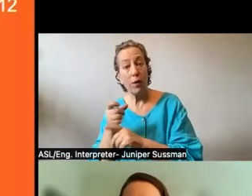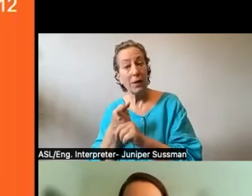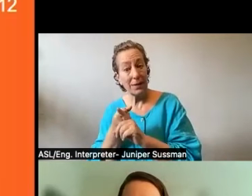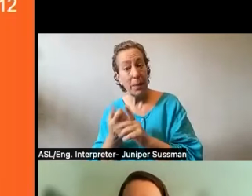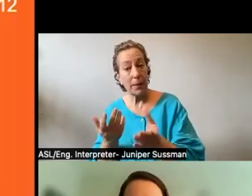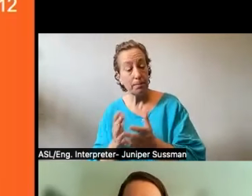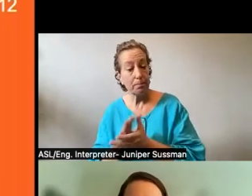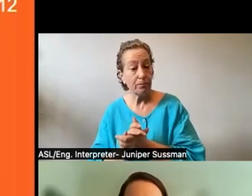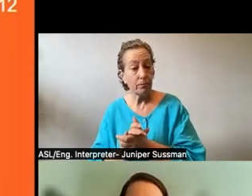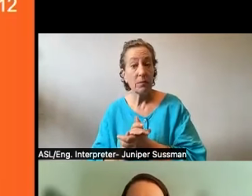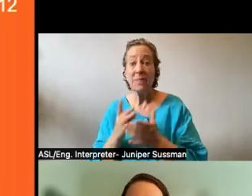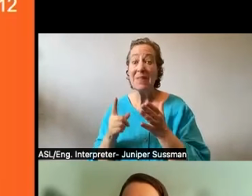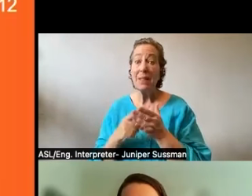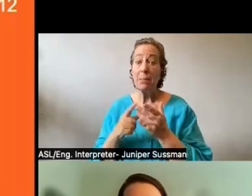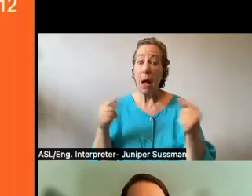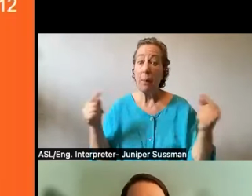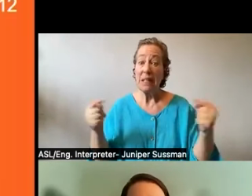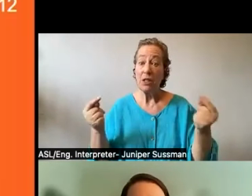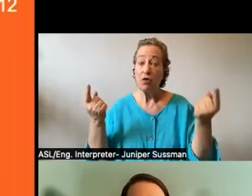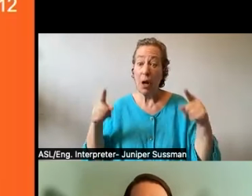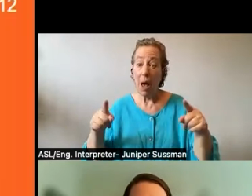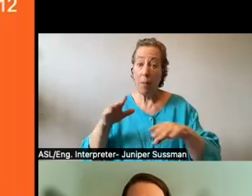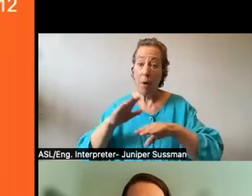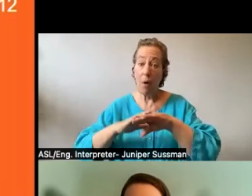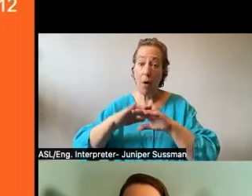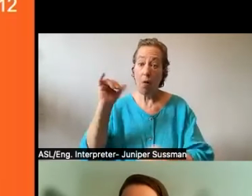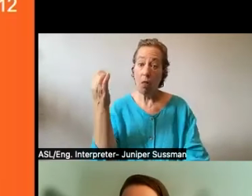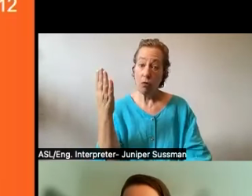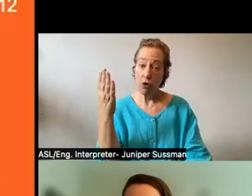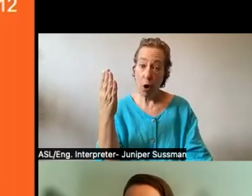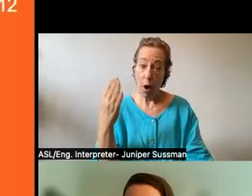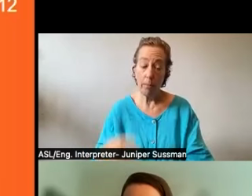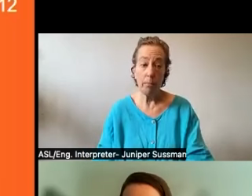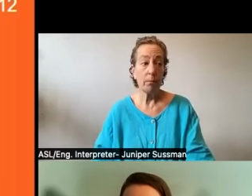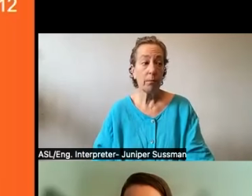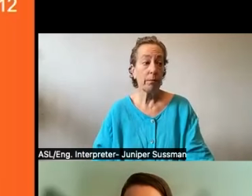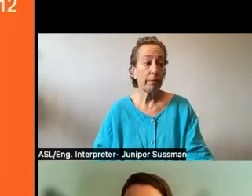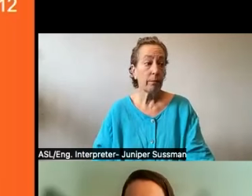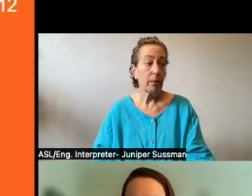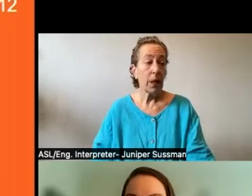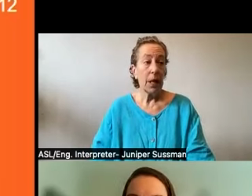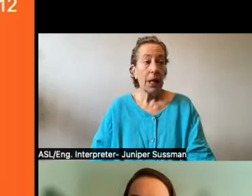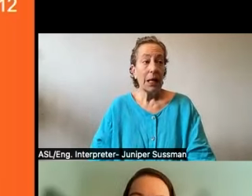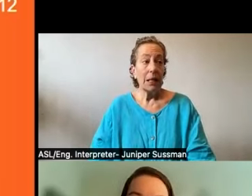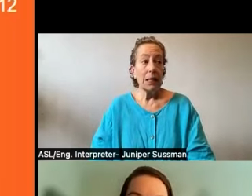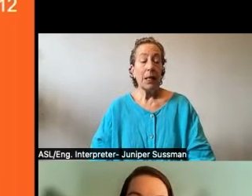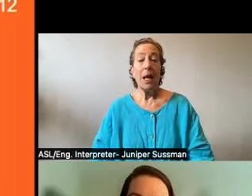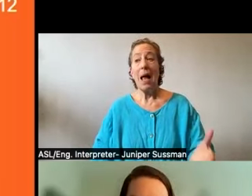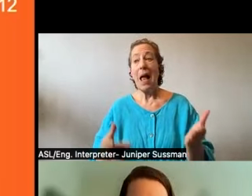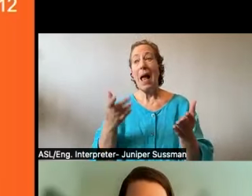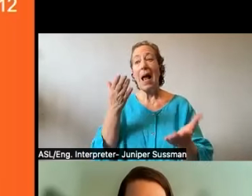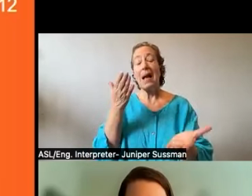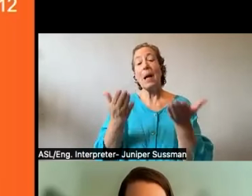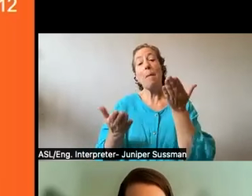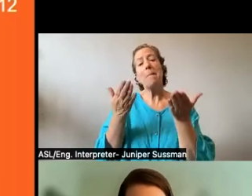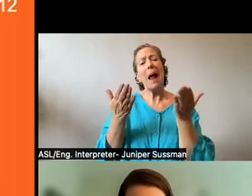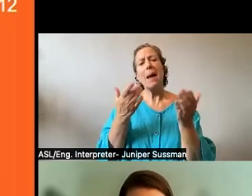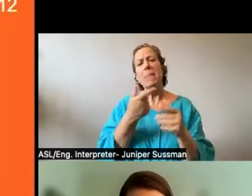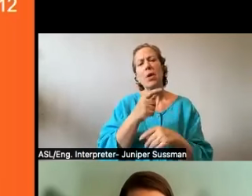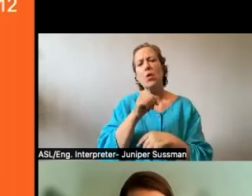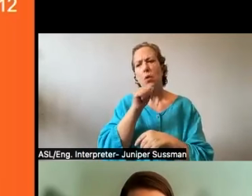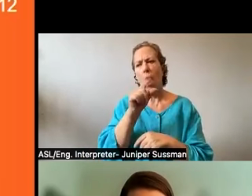and although the health center or a legal practitioner may not necessarily be assisting with a workers' compensation